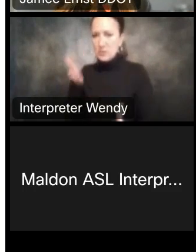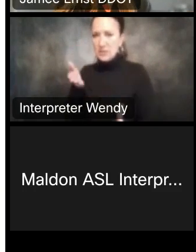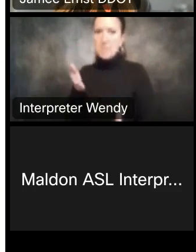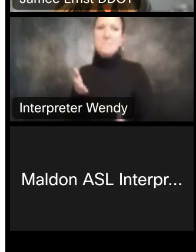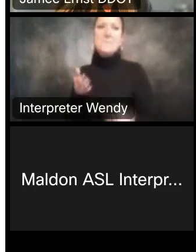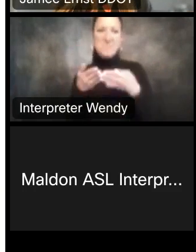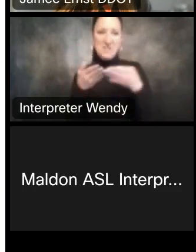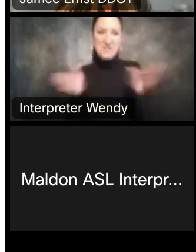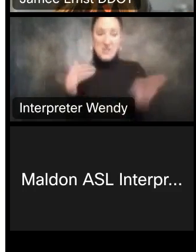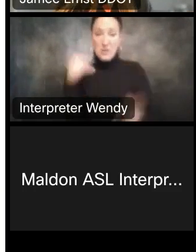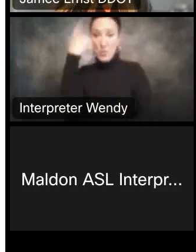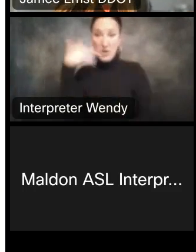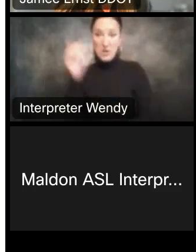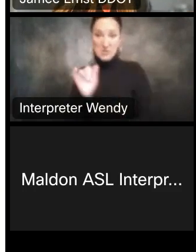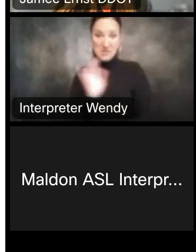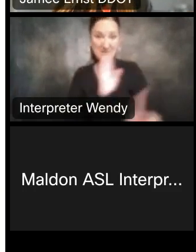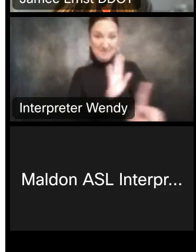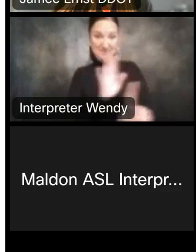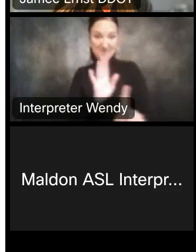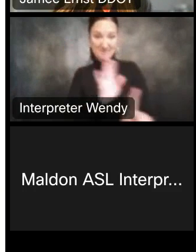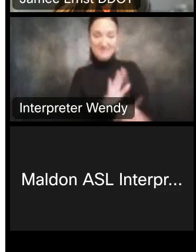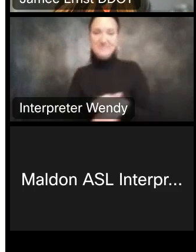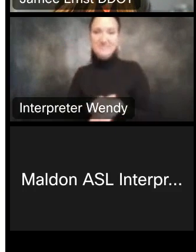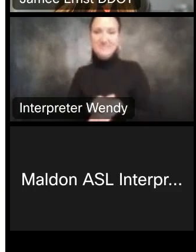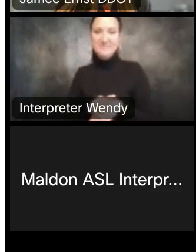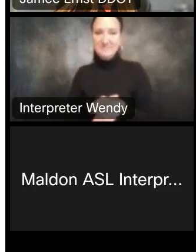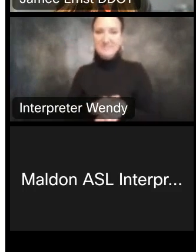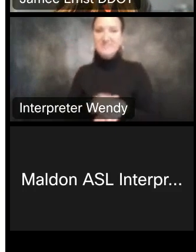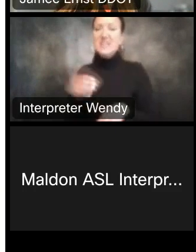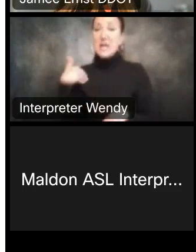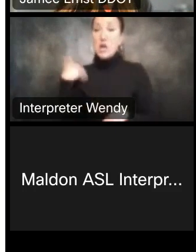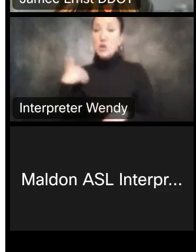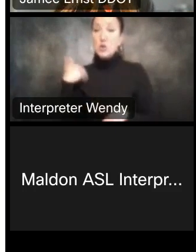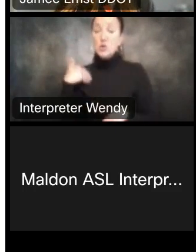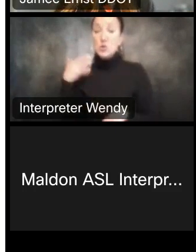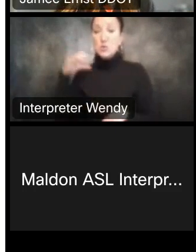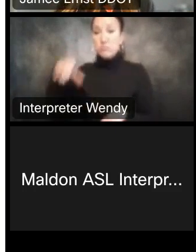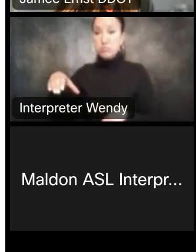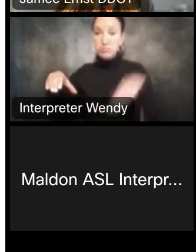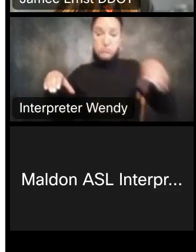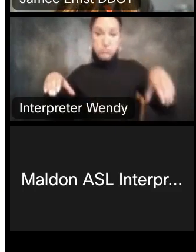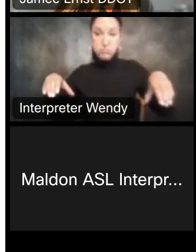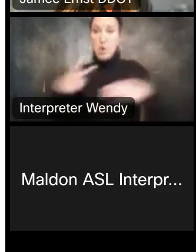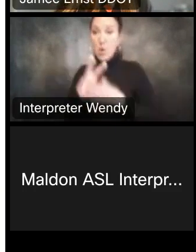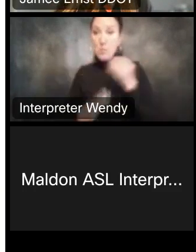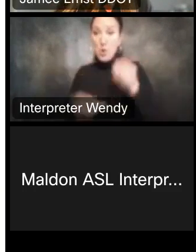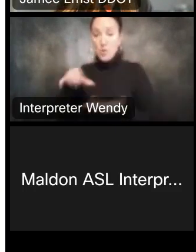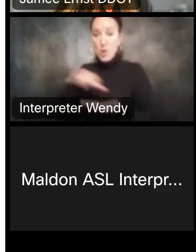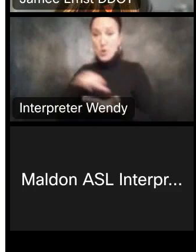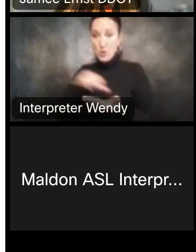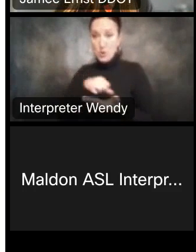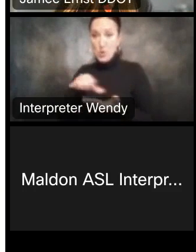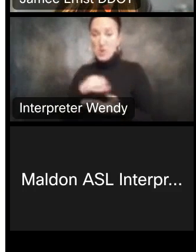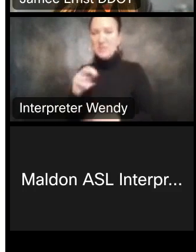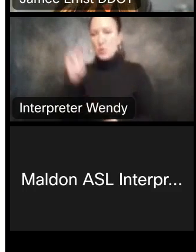general layout of this concept is a 10-foot shared use facility on both sides of Newark Avenue on the north